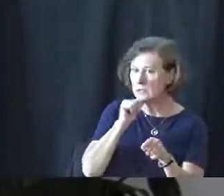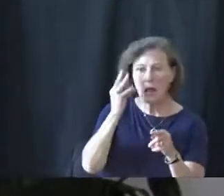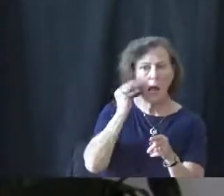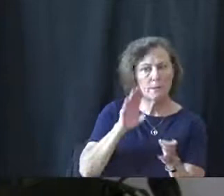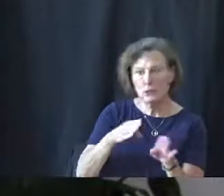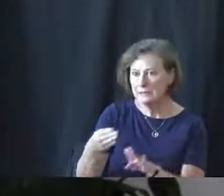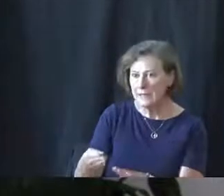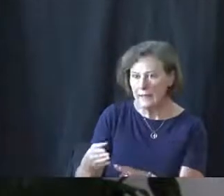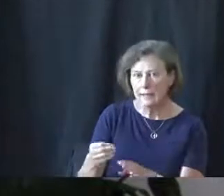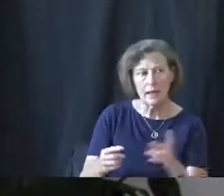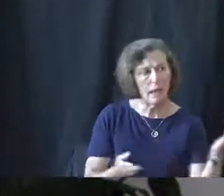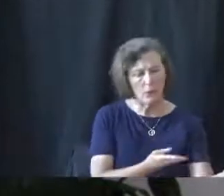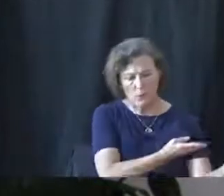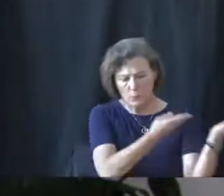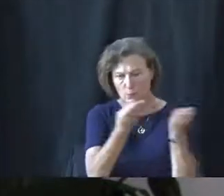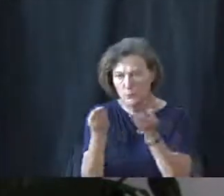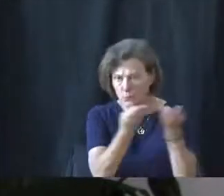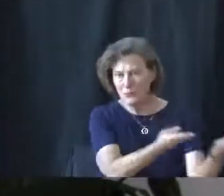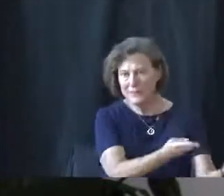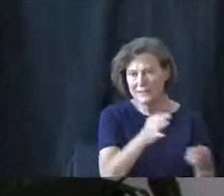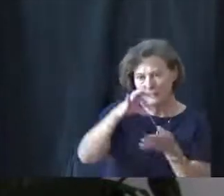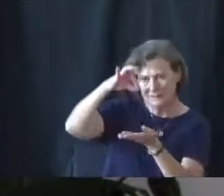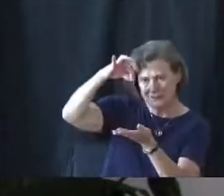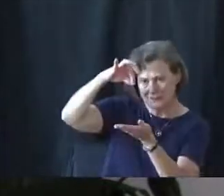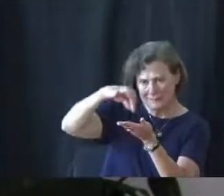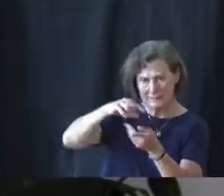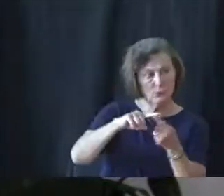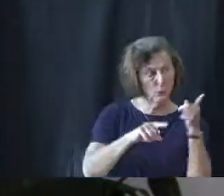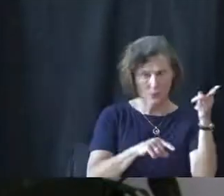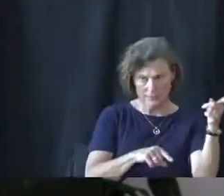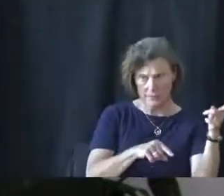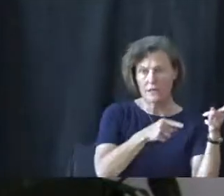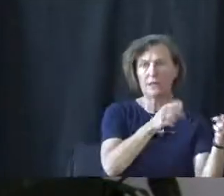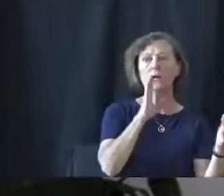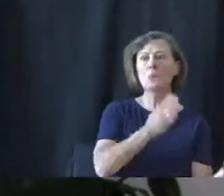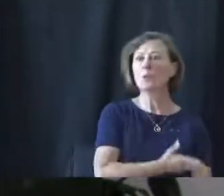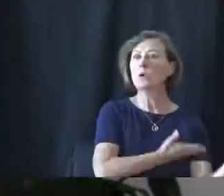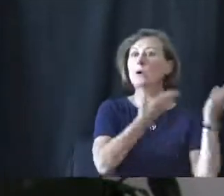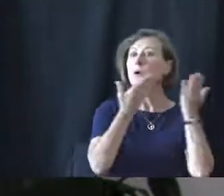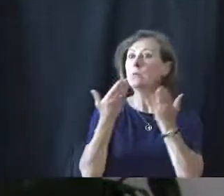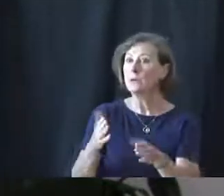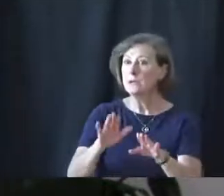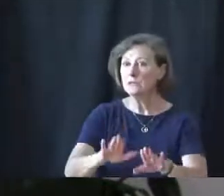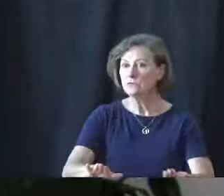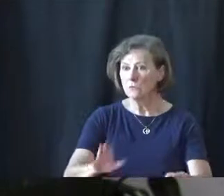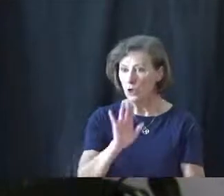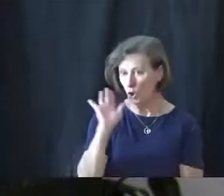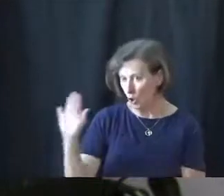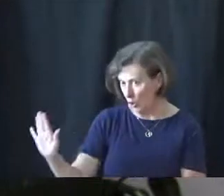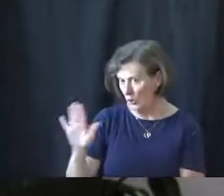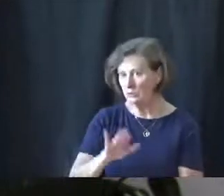and bring that mustard seed back to him, and he would bring her child back from the dead.